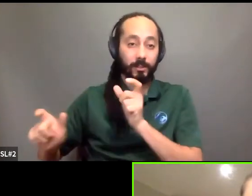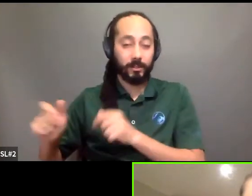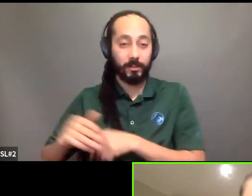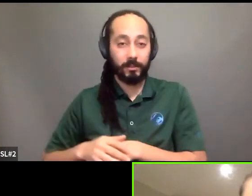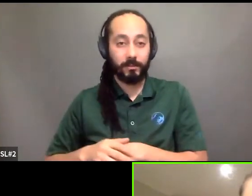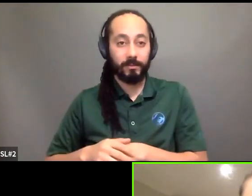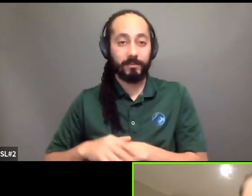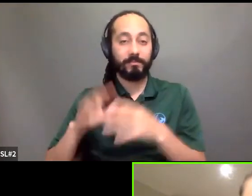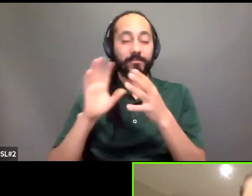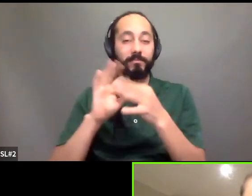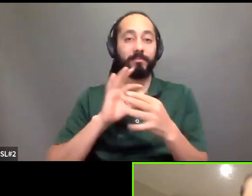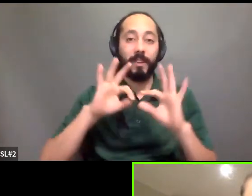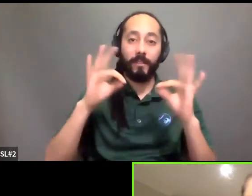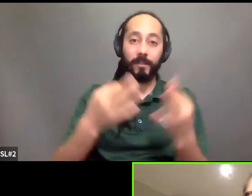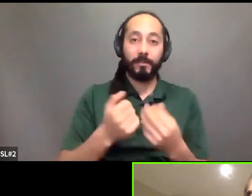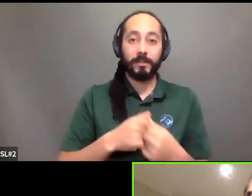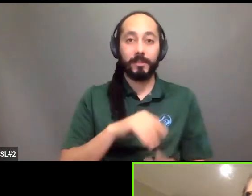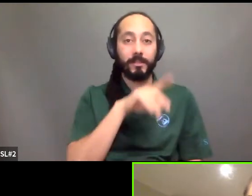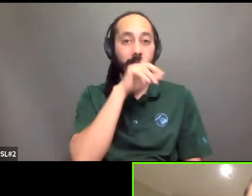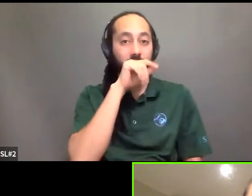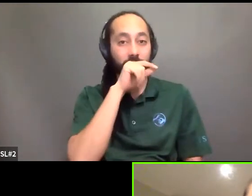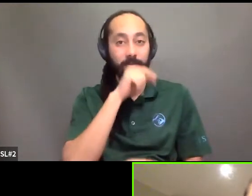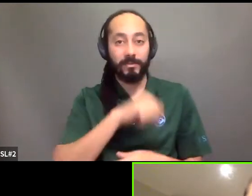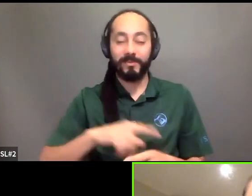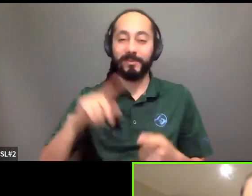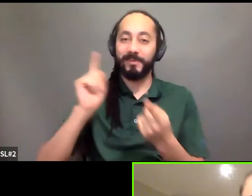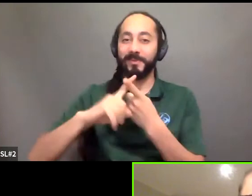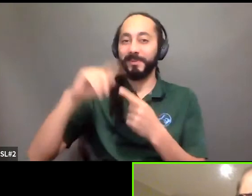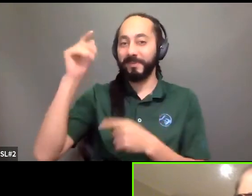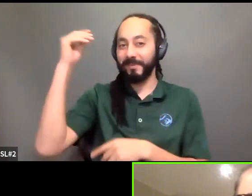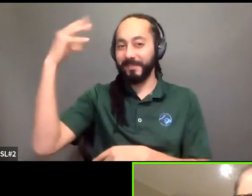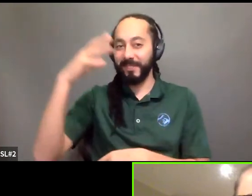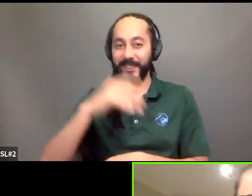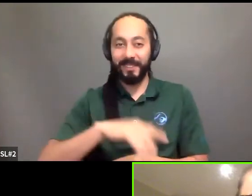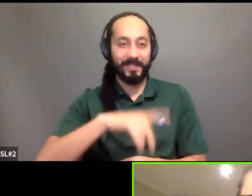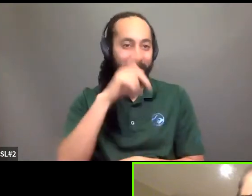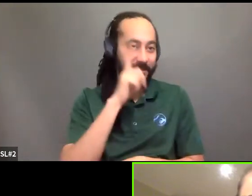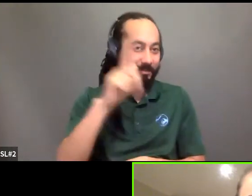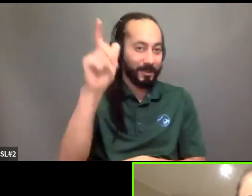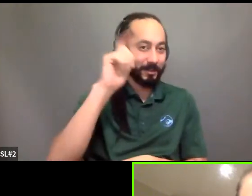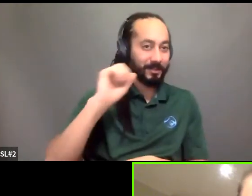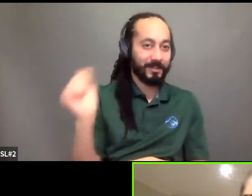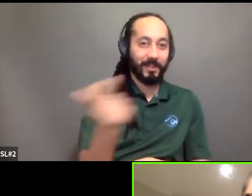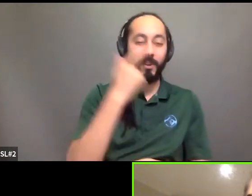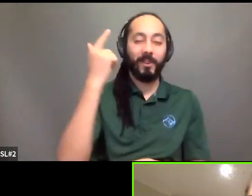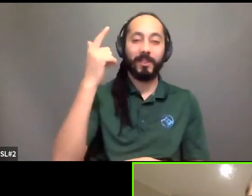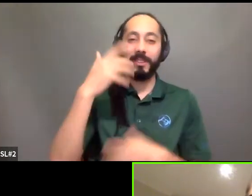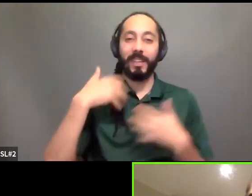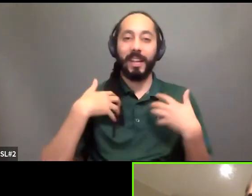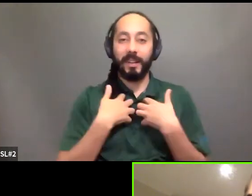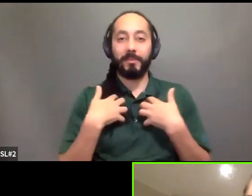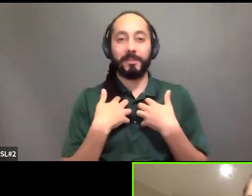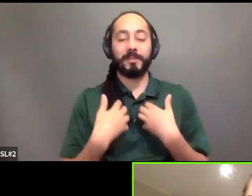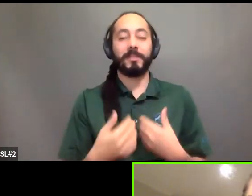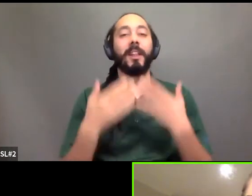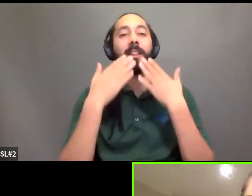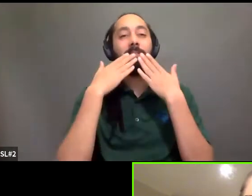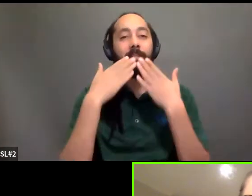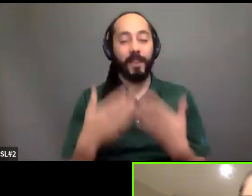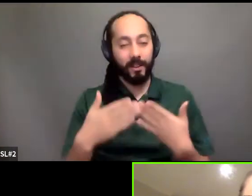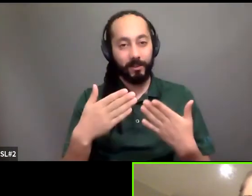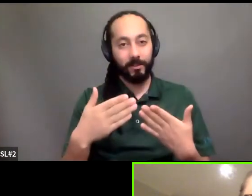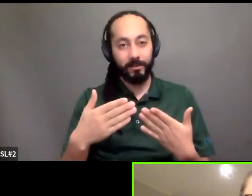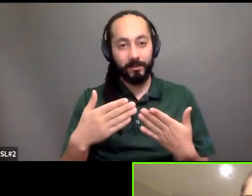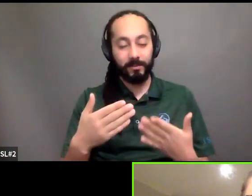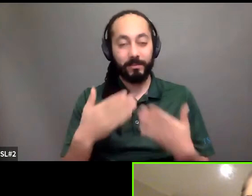birds, to the sun, the moon, all the animals. Thank you for starting us off in a way